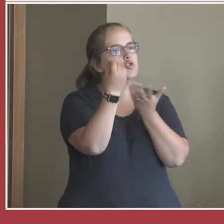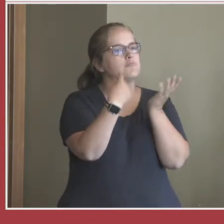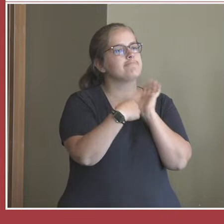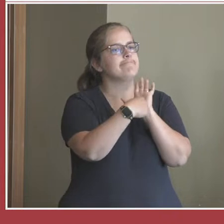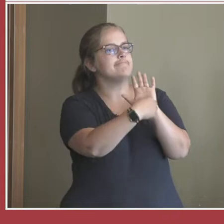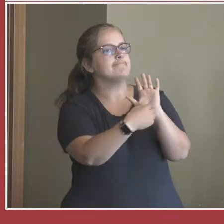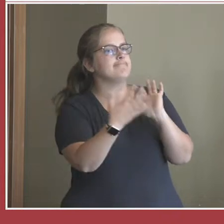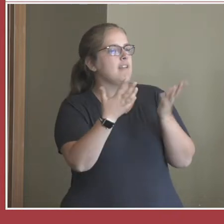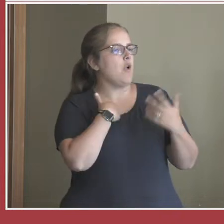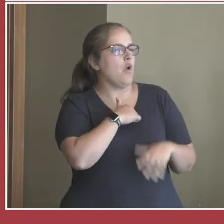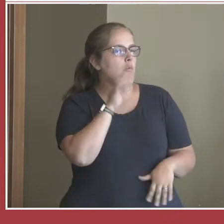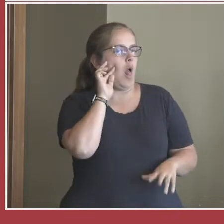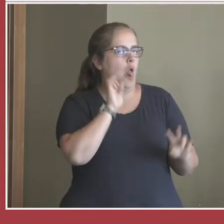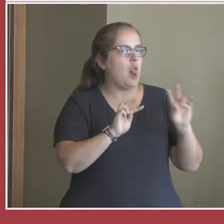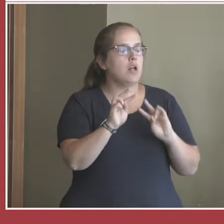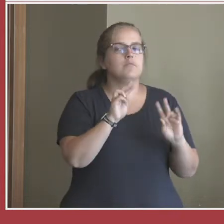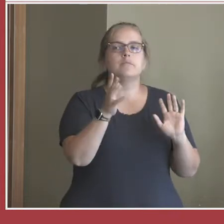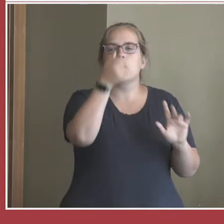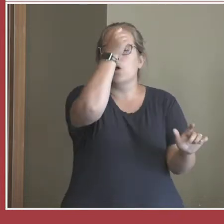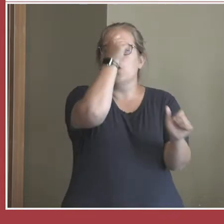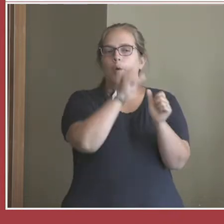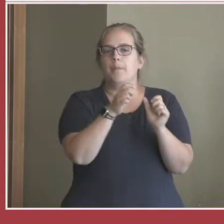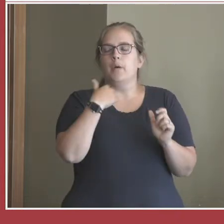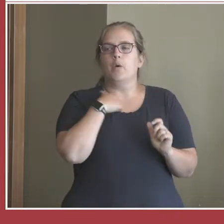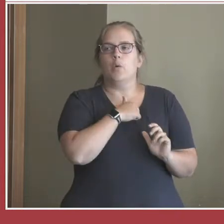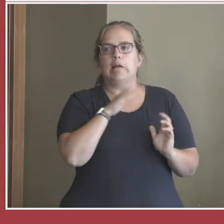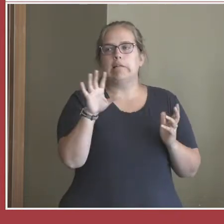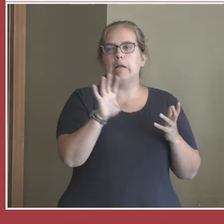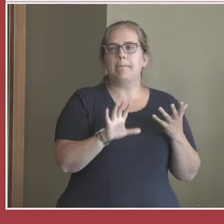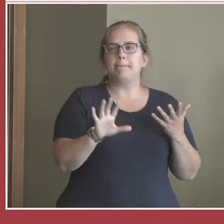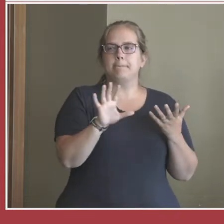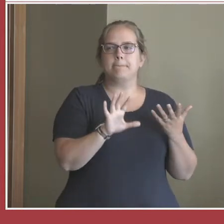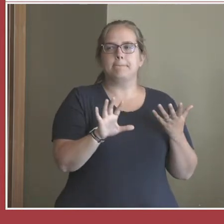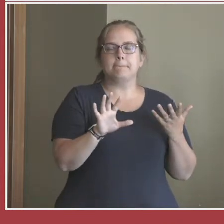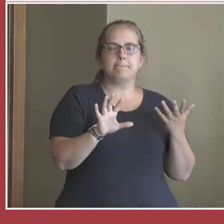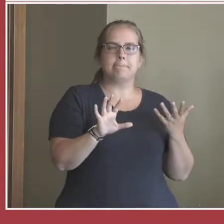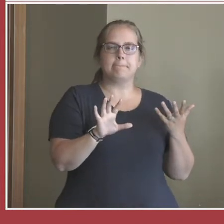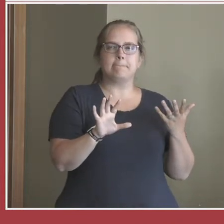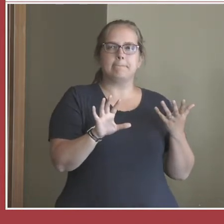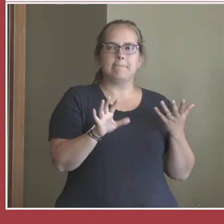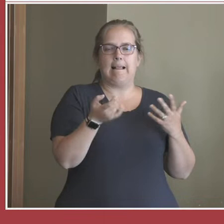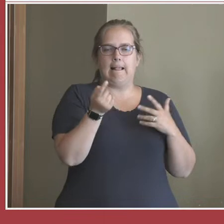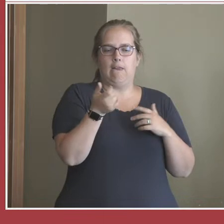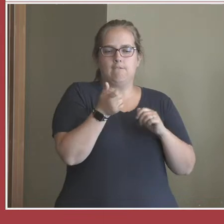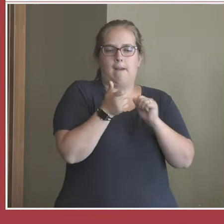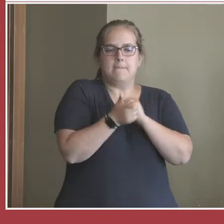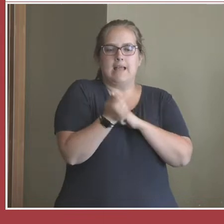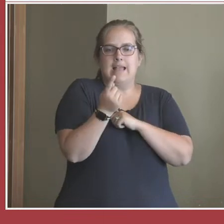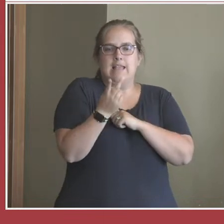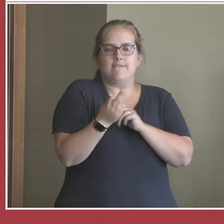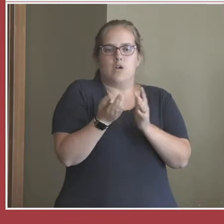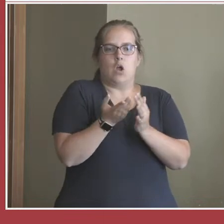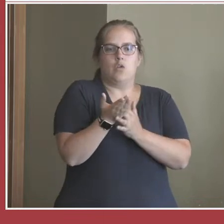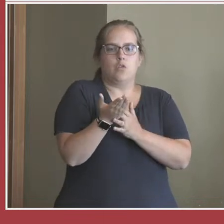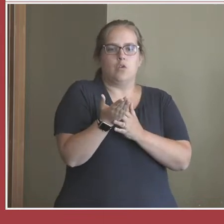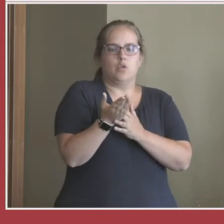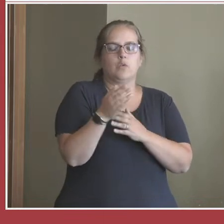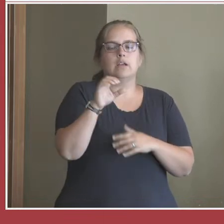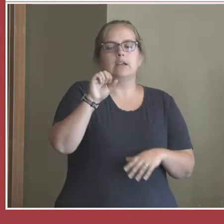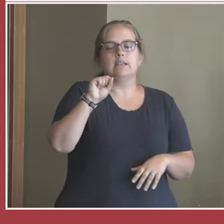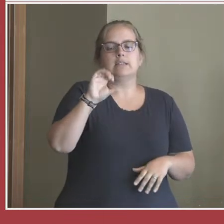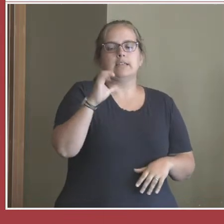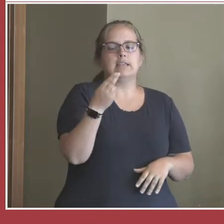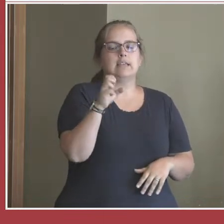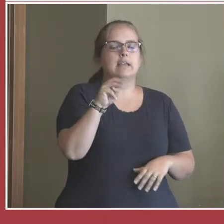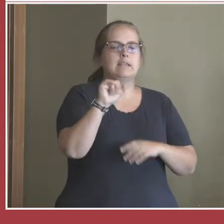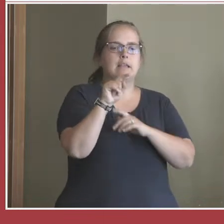of what we're looking at. And to keep in mind, we are about a little past halfway through schematic design, so